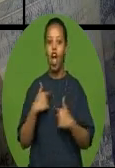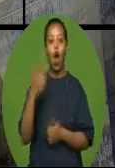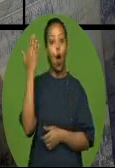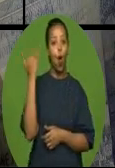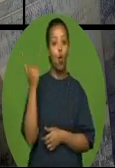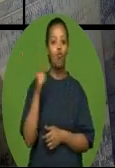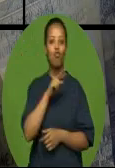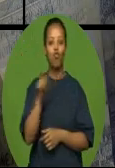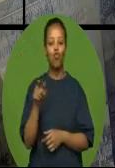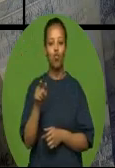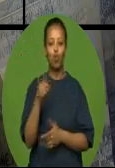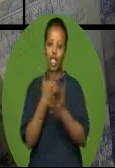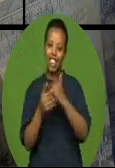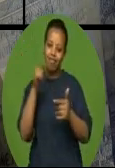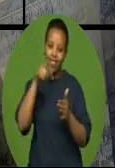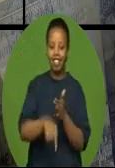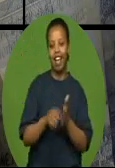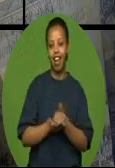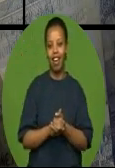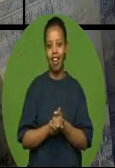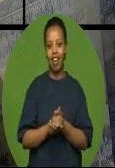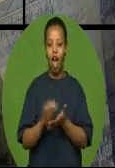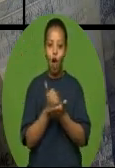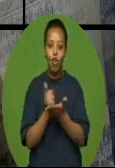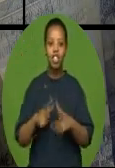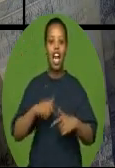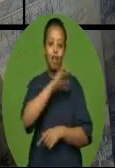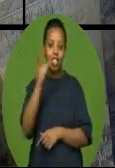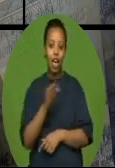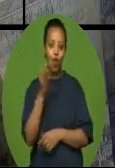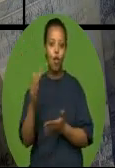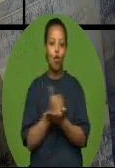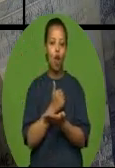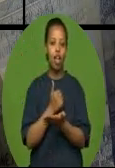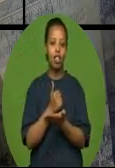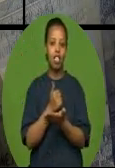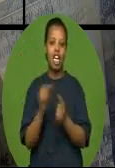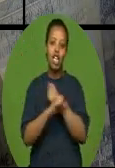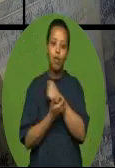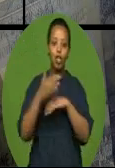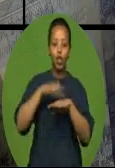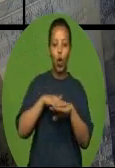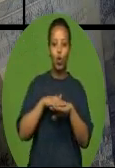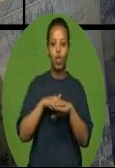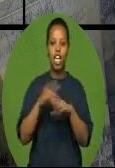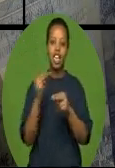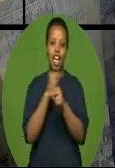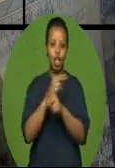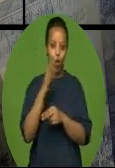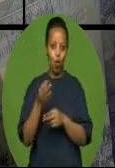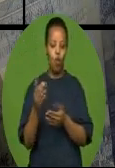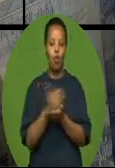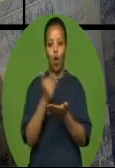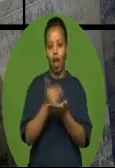Students, I hope you've discussed in detail. Average life cycle of product depends on the